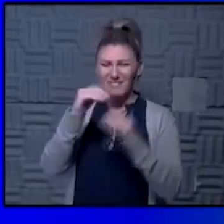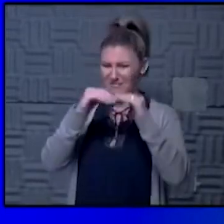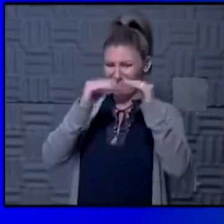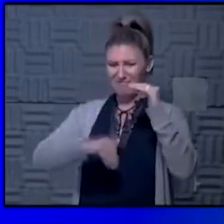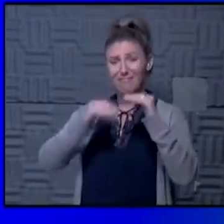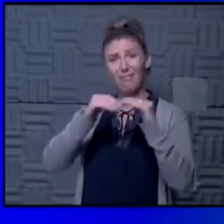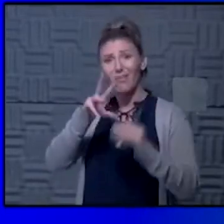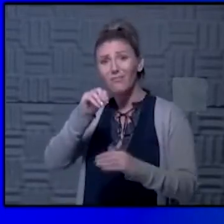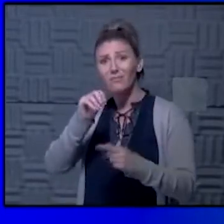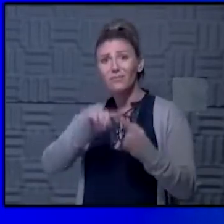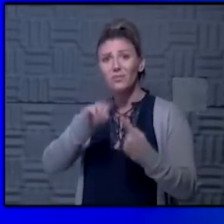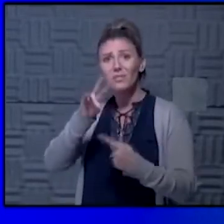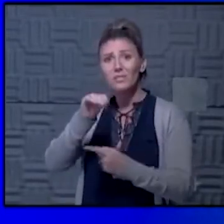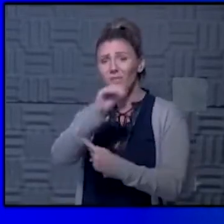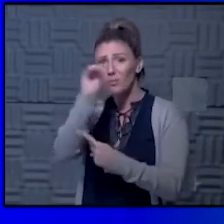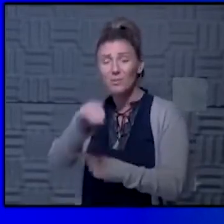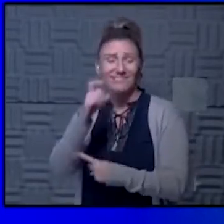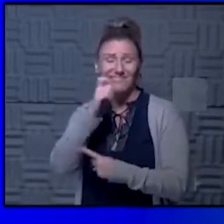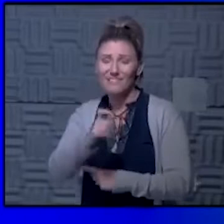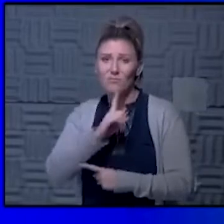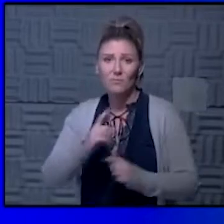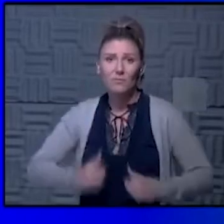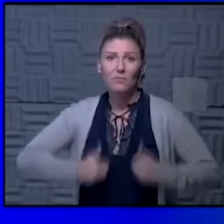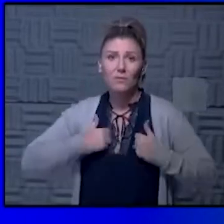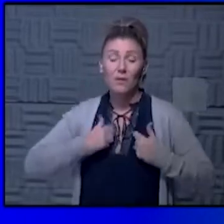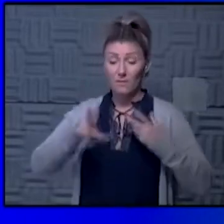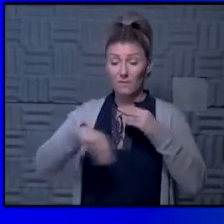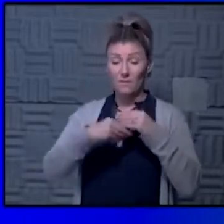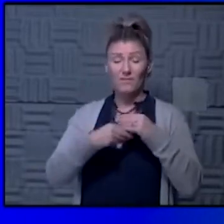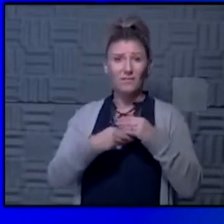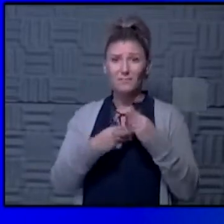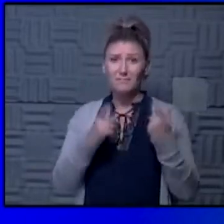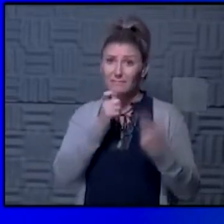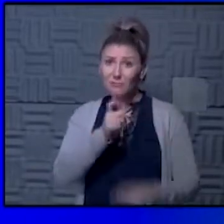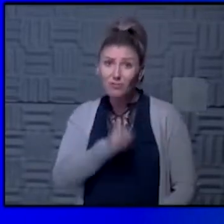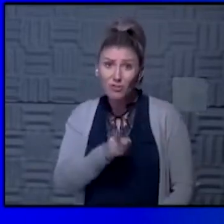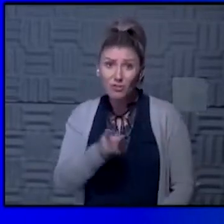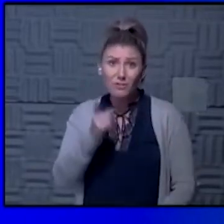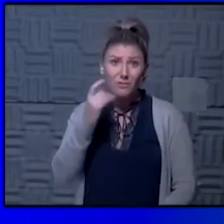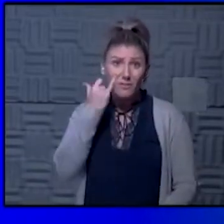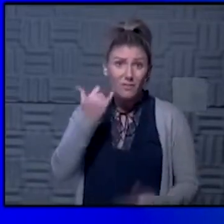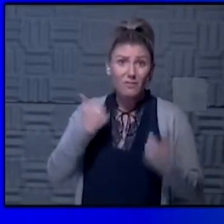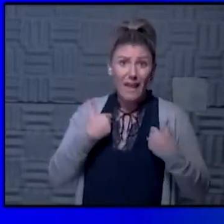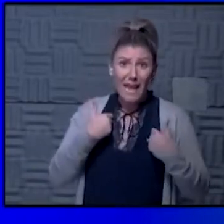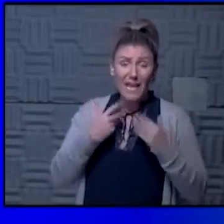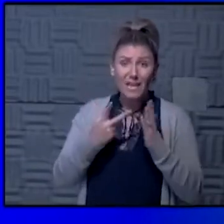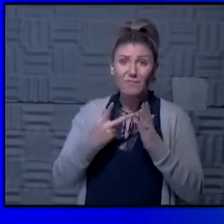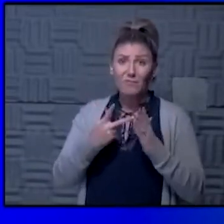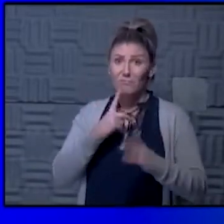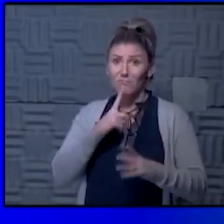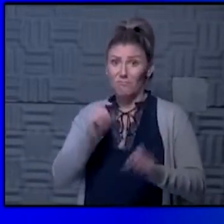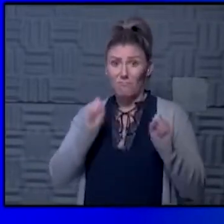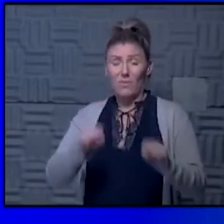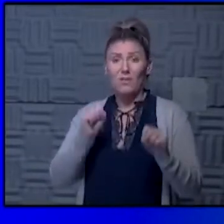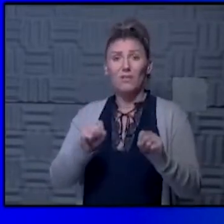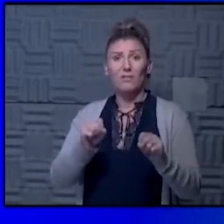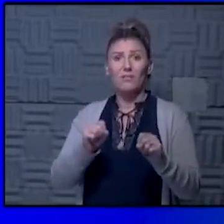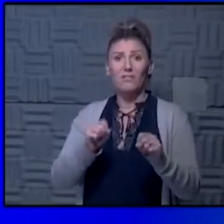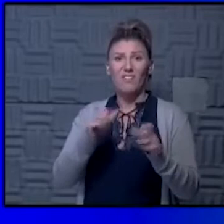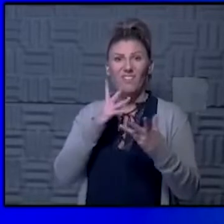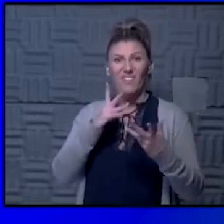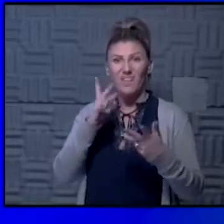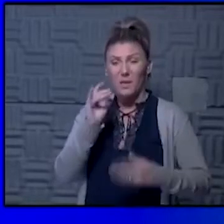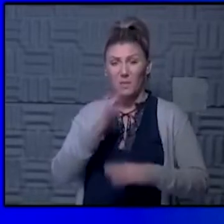don't think that's realistic. In addition, we aren't sure that you can get durable immunity from infection. We are now seeing other cases